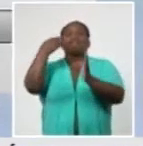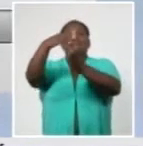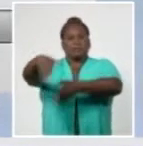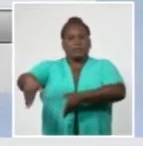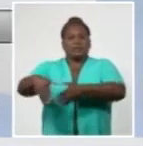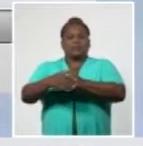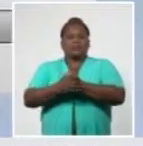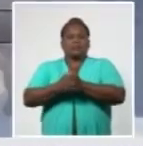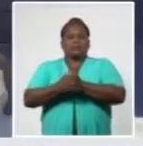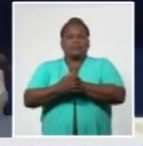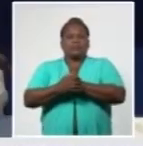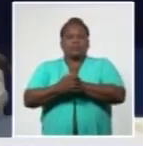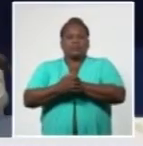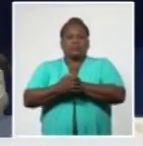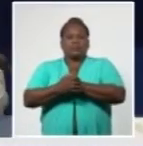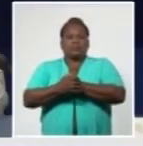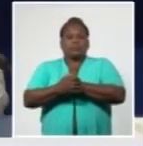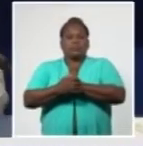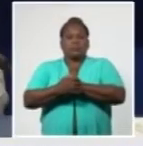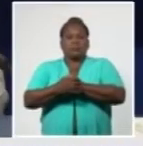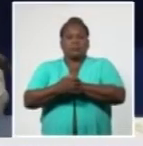5.02%.